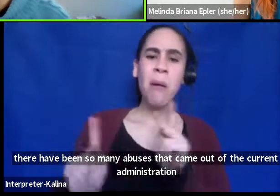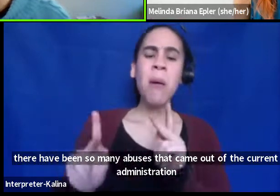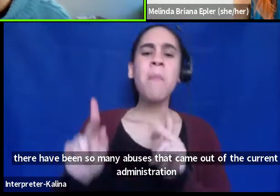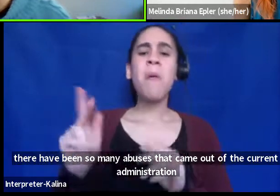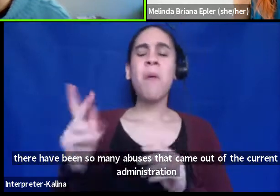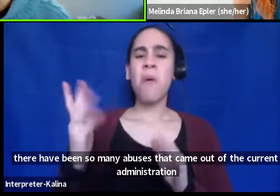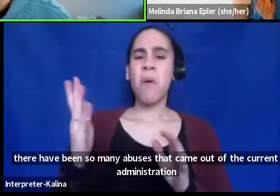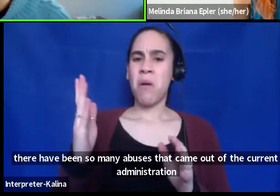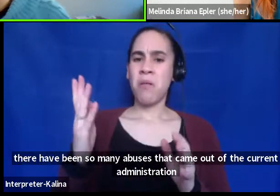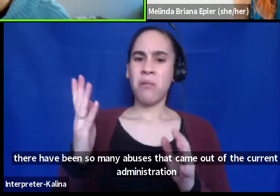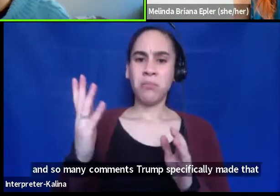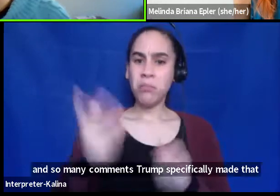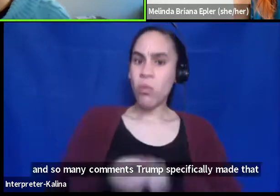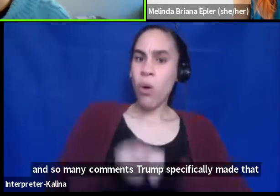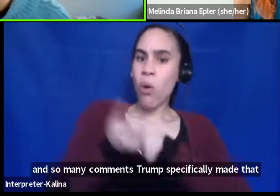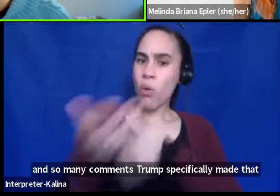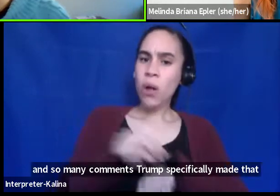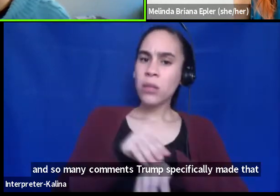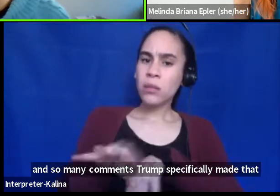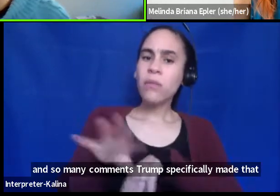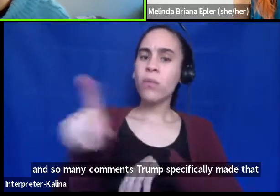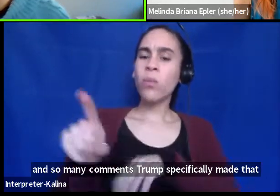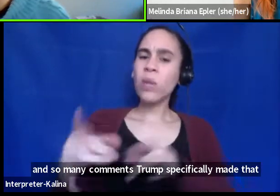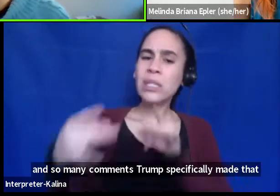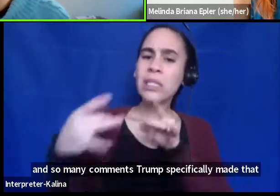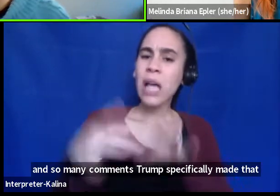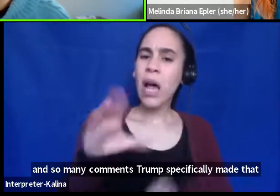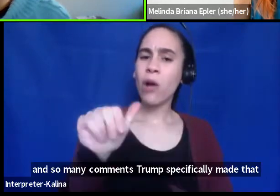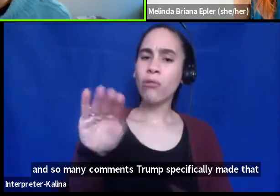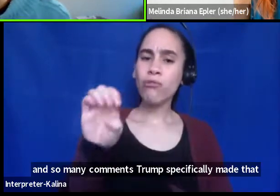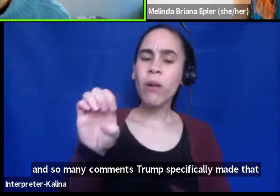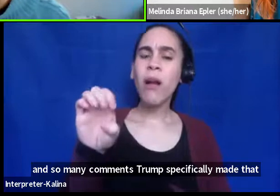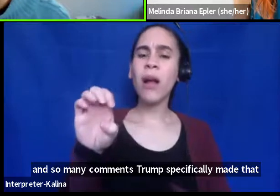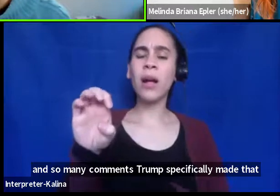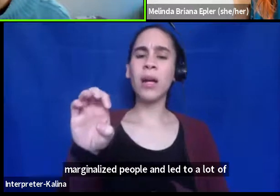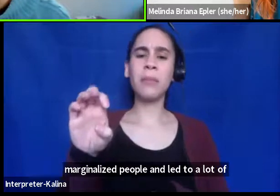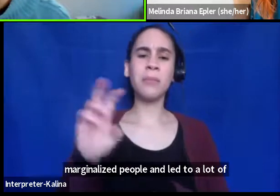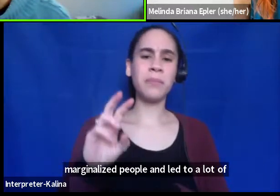hate crimes and victimization of individuals. And so for me,